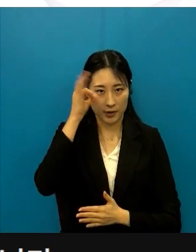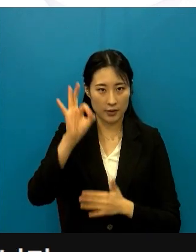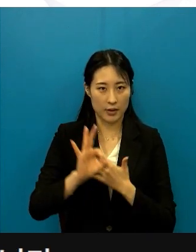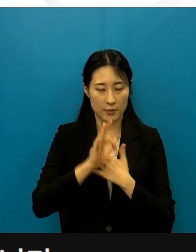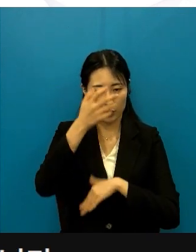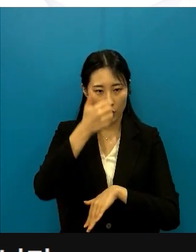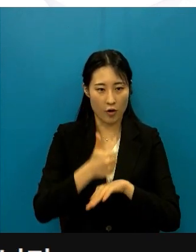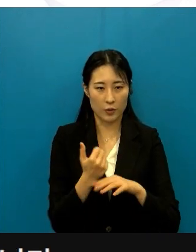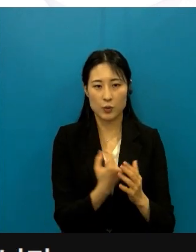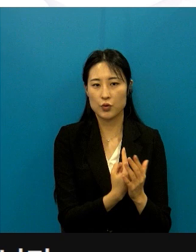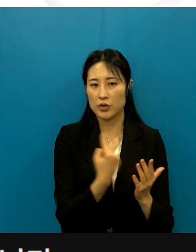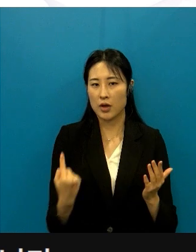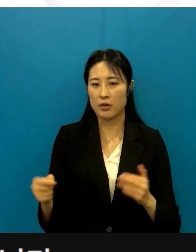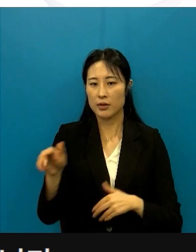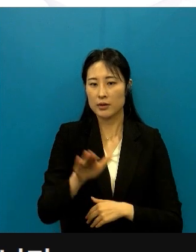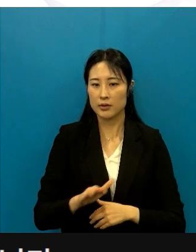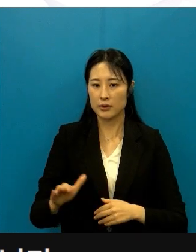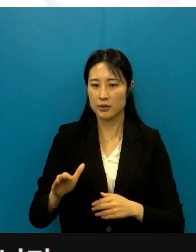Well,